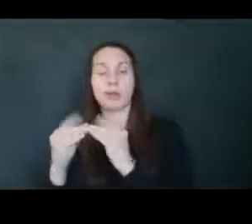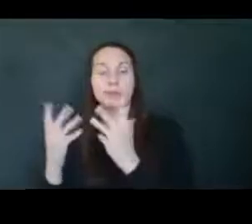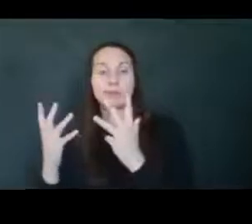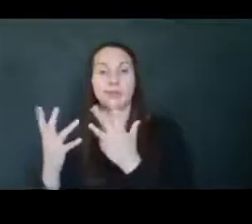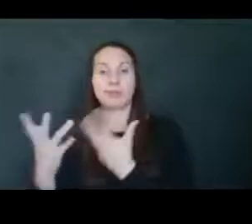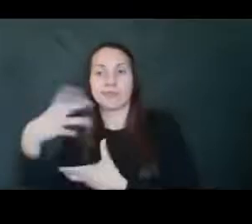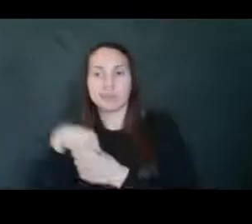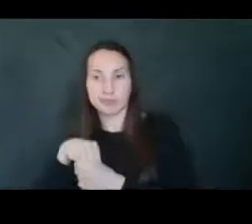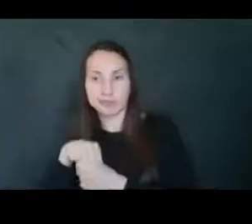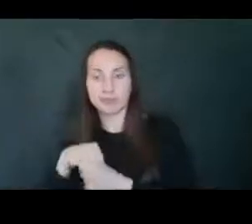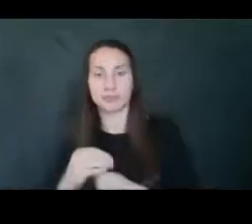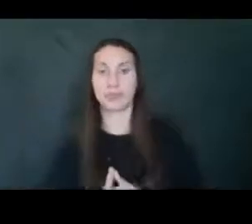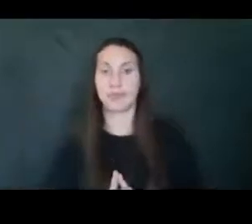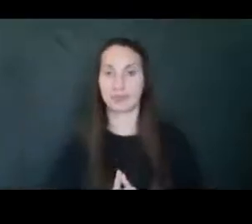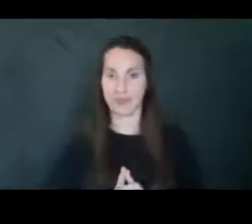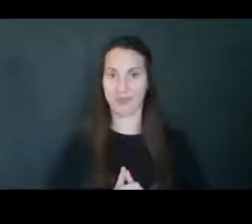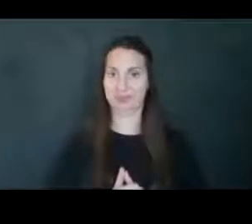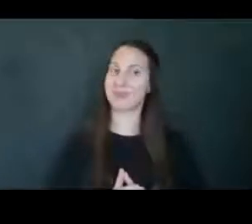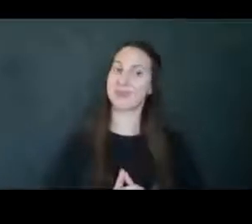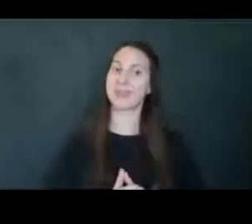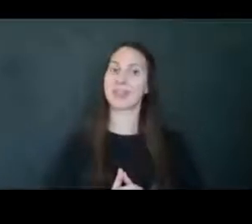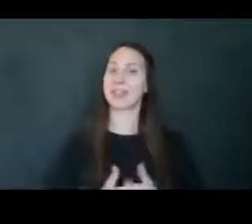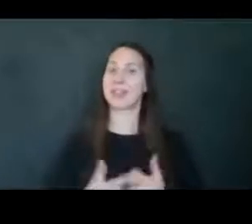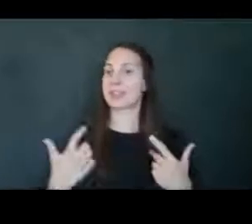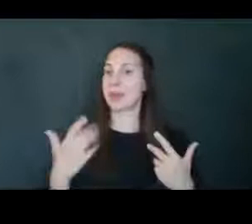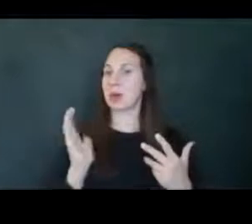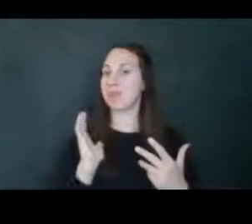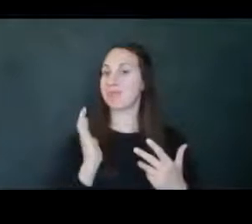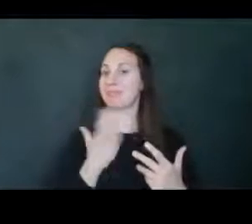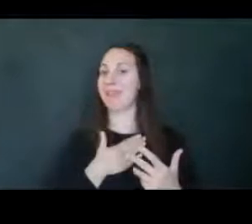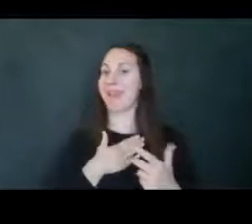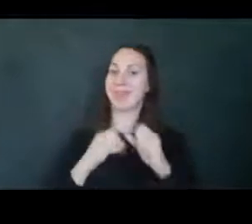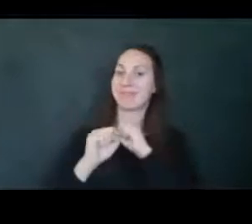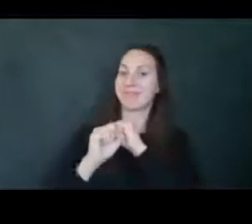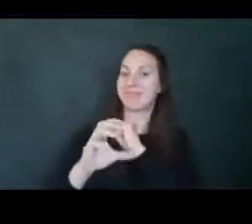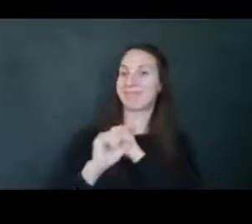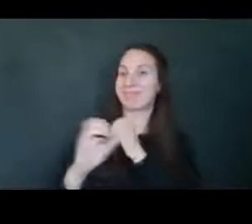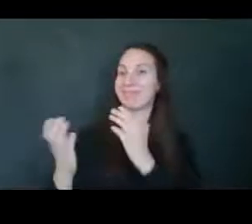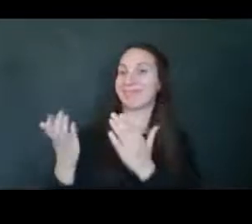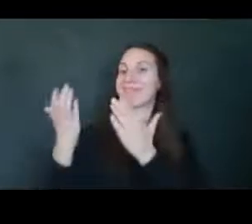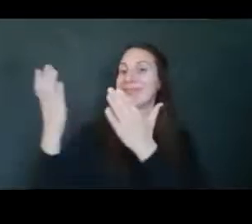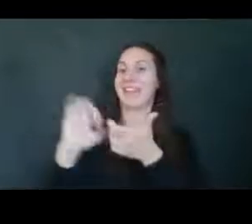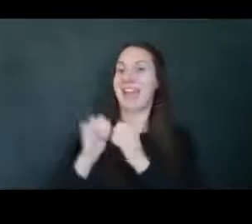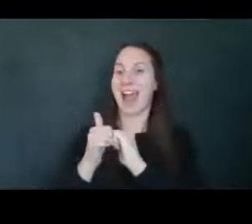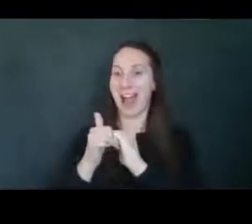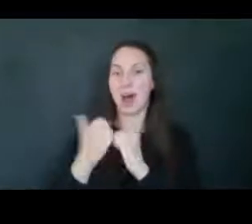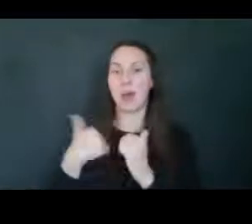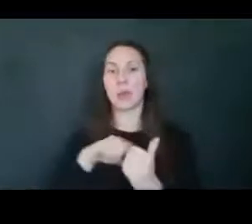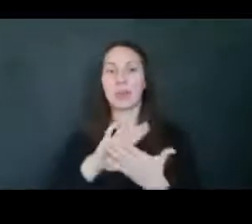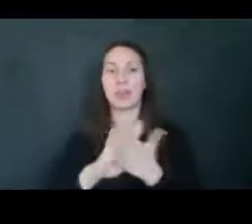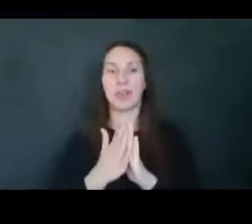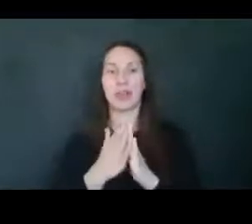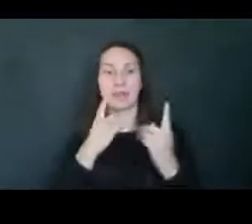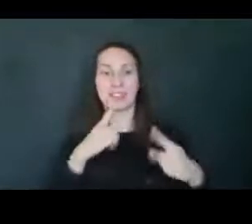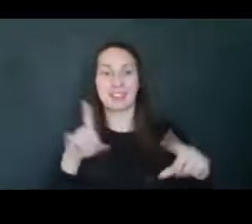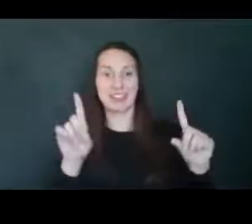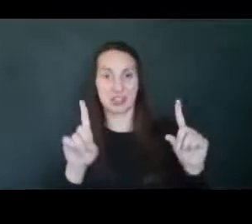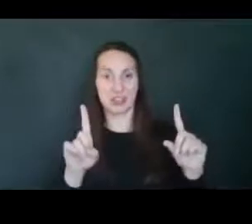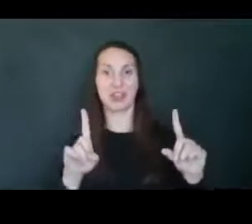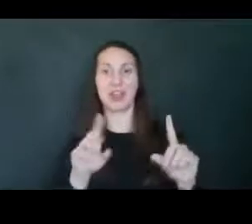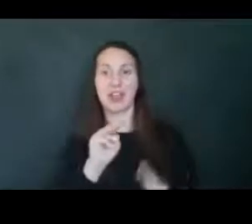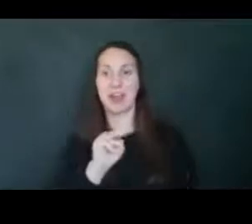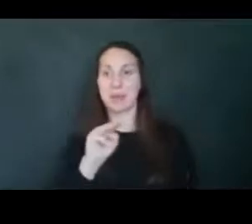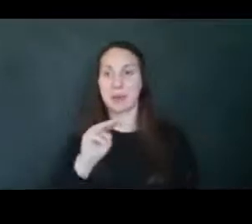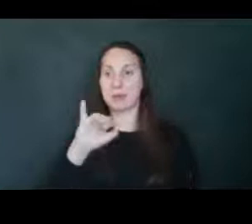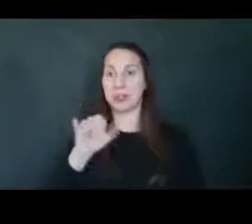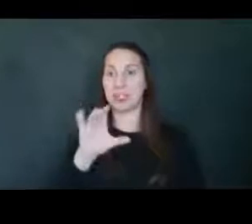All right, the elevator pitch of why we have been successful in advancing inclusion at the Marlene Meyerson JCC has 5